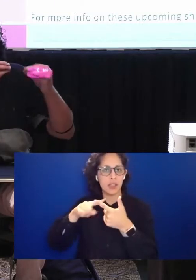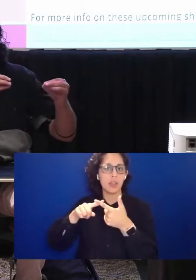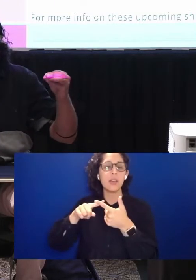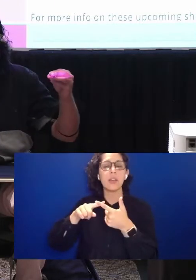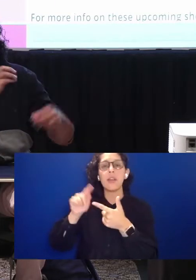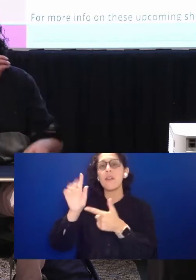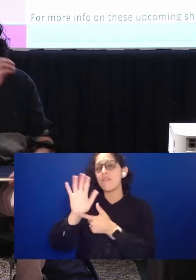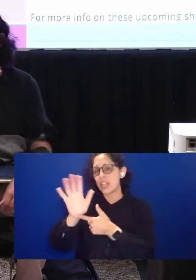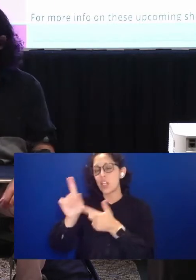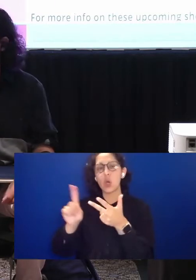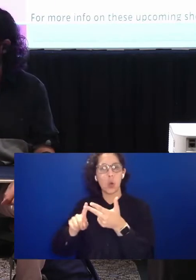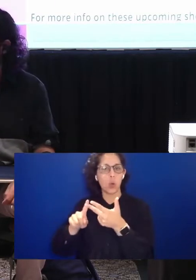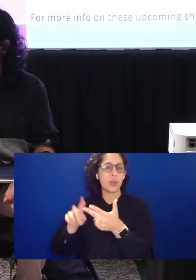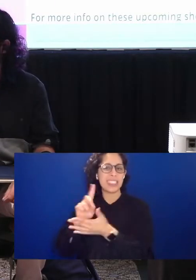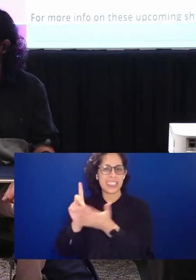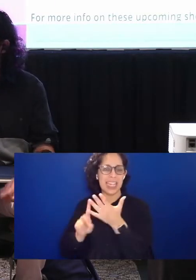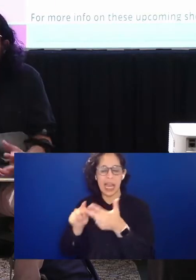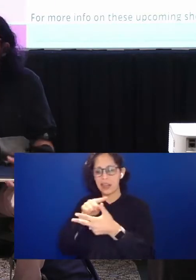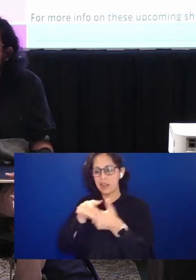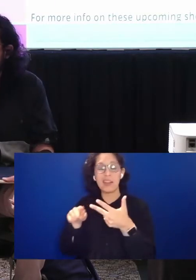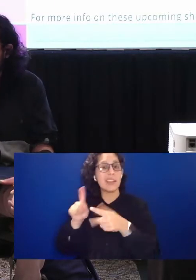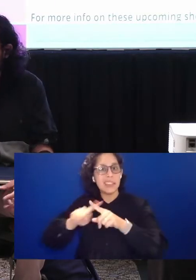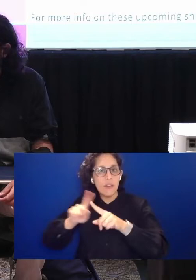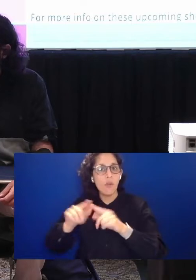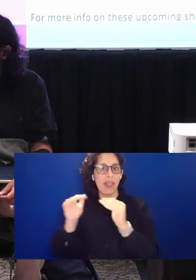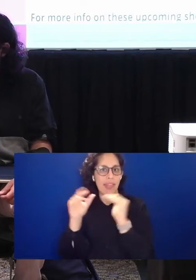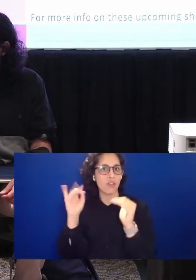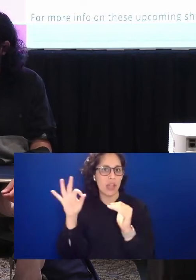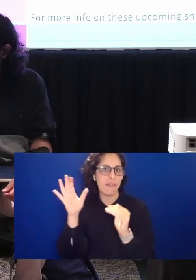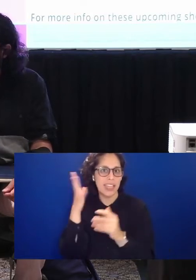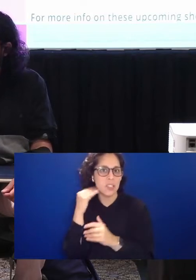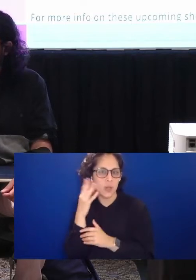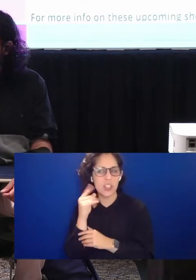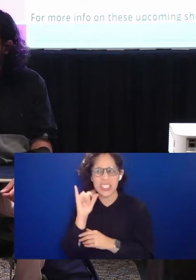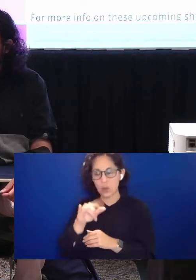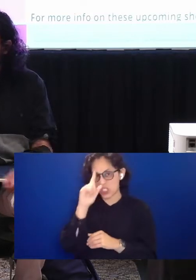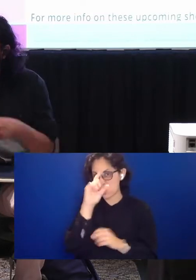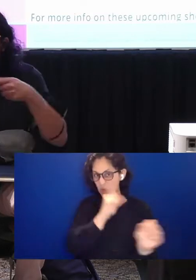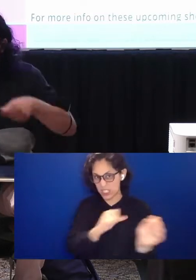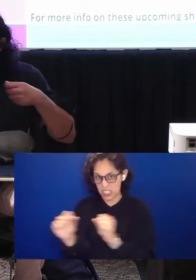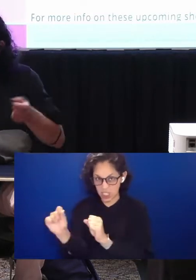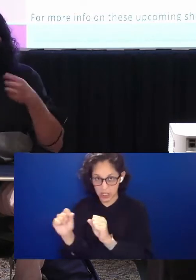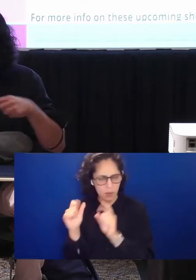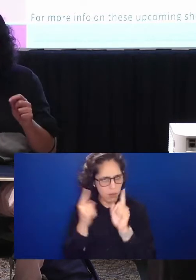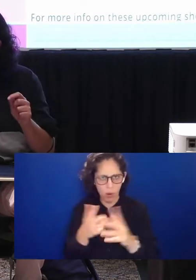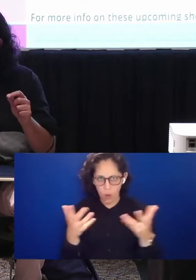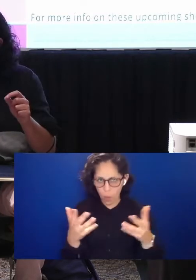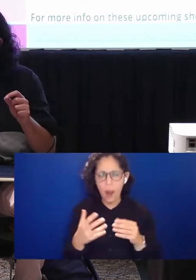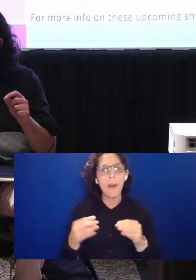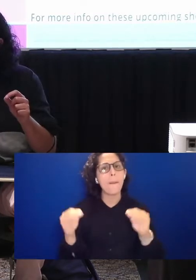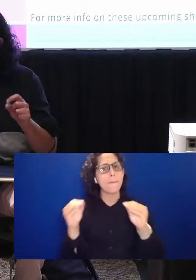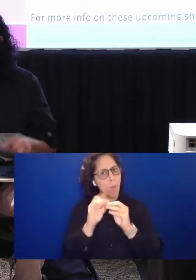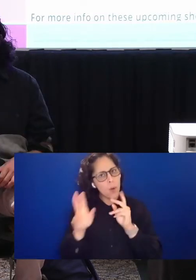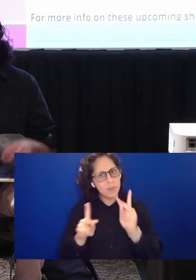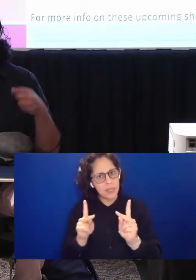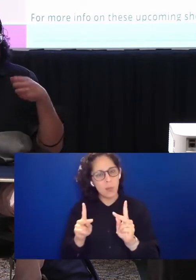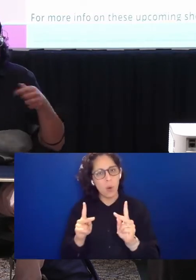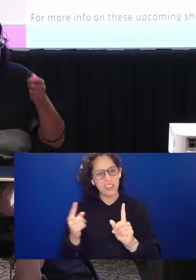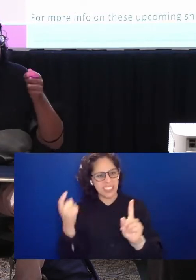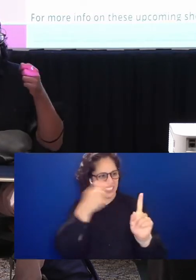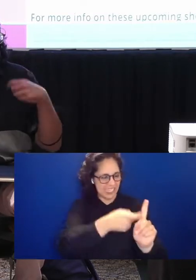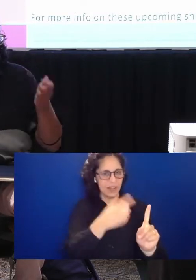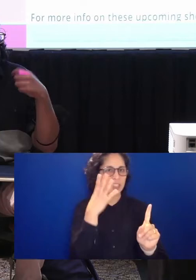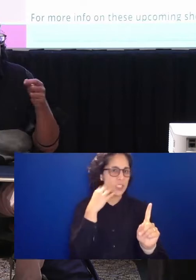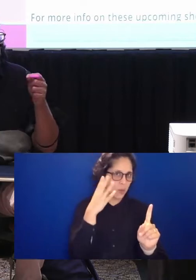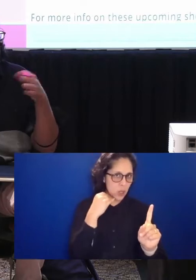design with very different levels of experience strategically. The whole point was to get more folks more experience and to